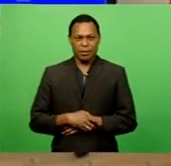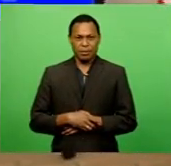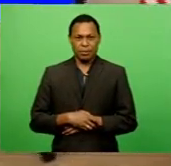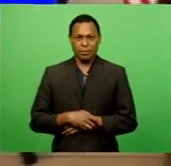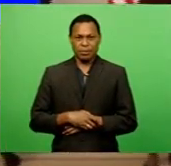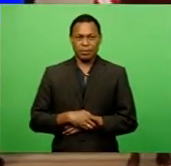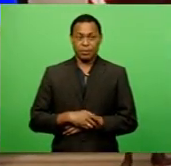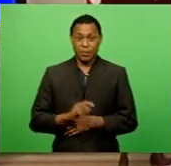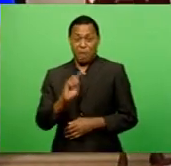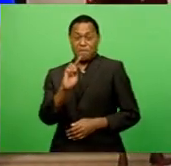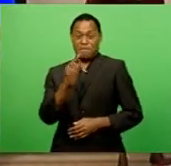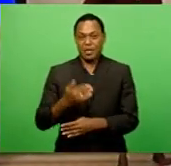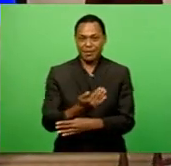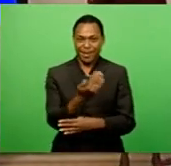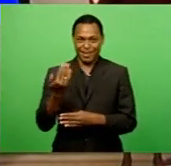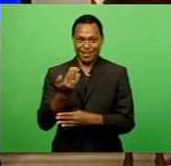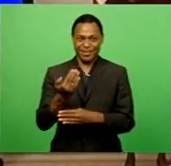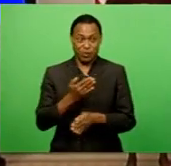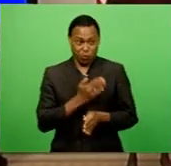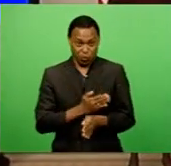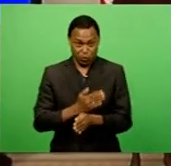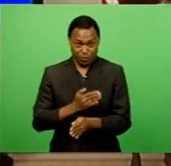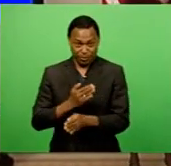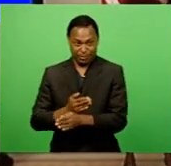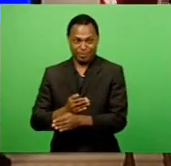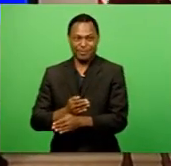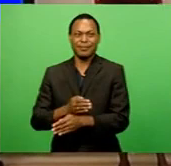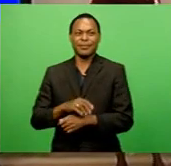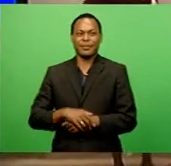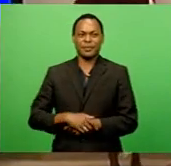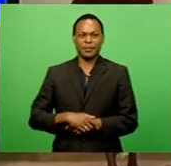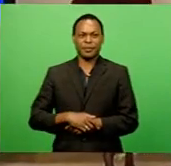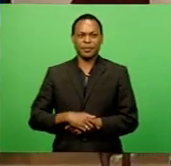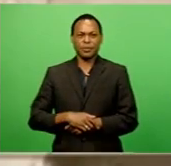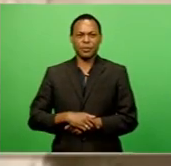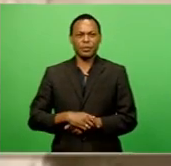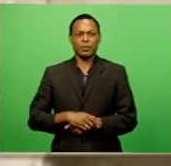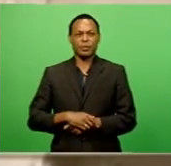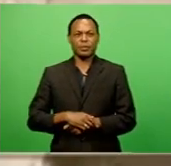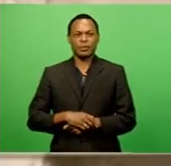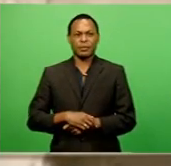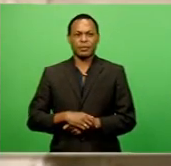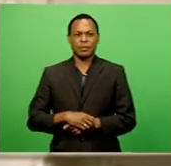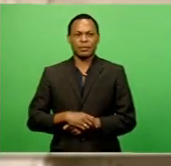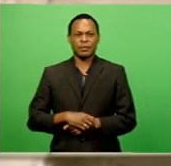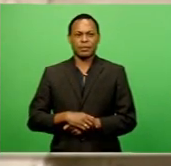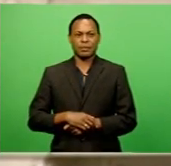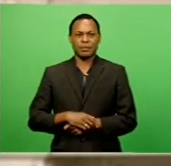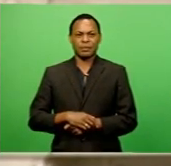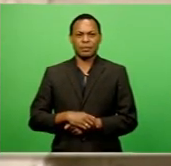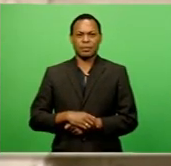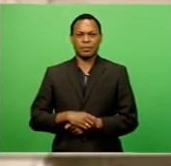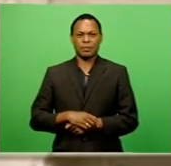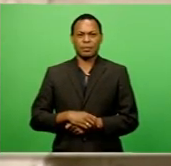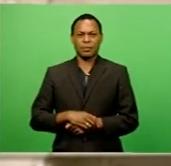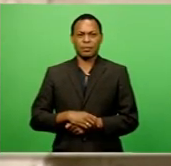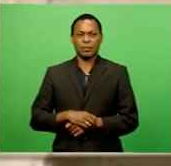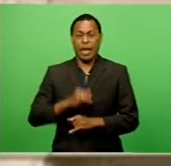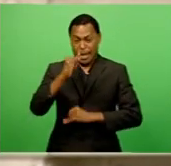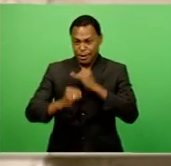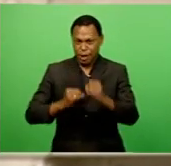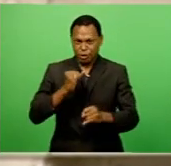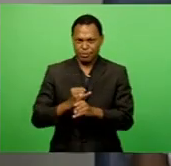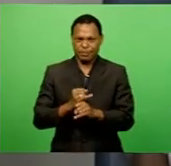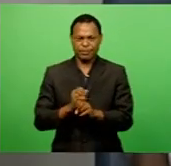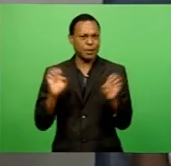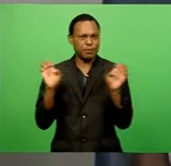in the job, President Joe Biden declared war on the coronavirus. We're in a national emergency, and it's time we treat it